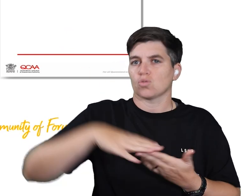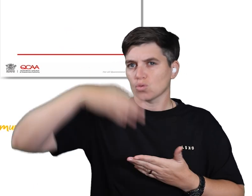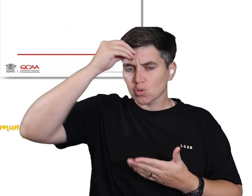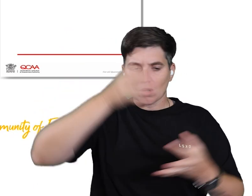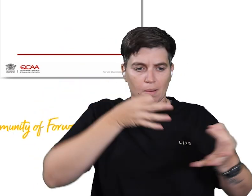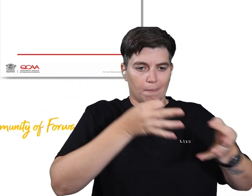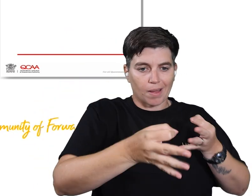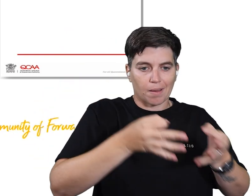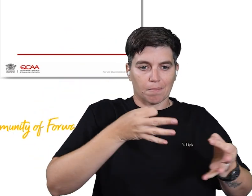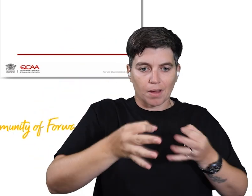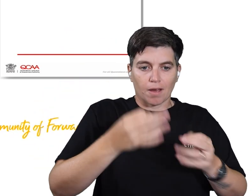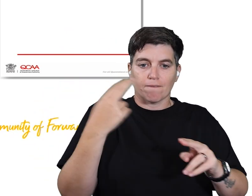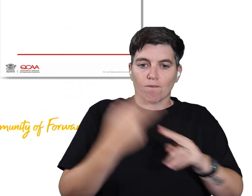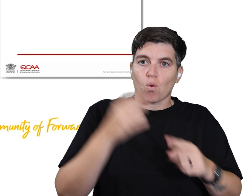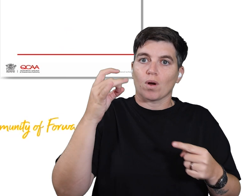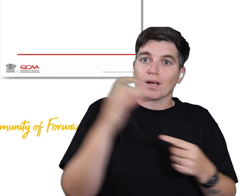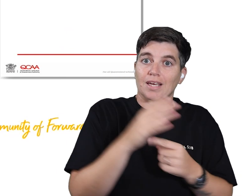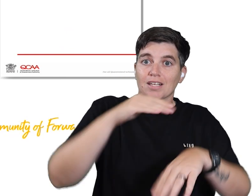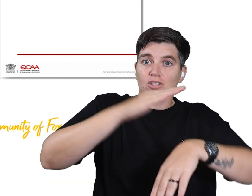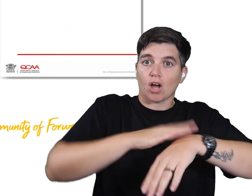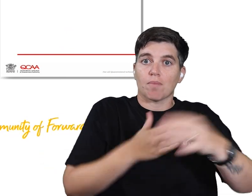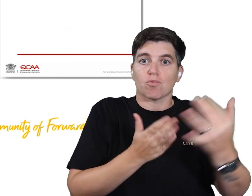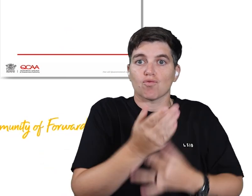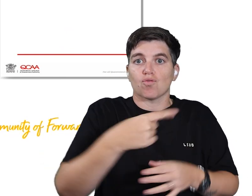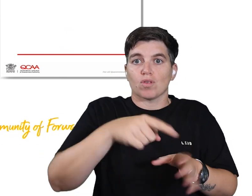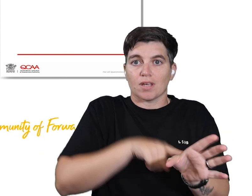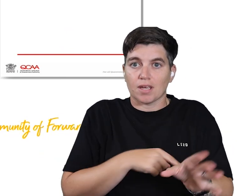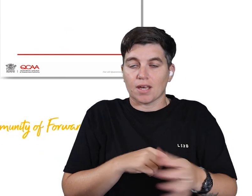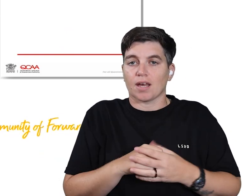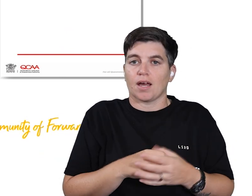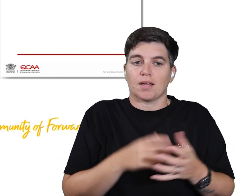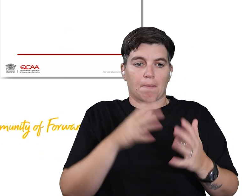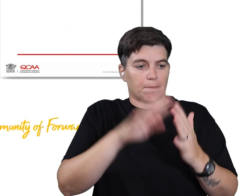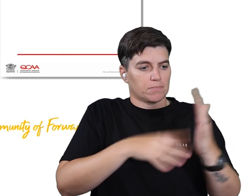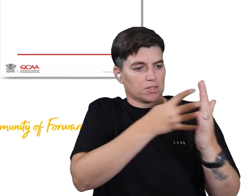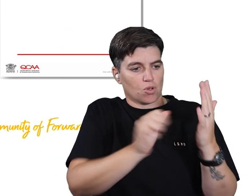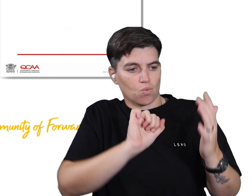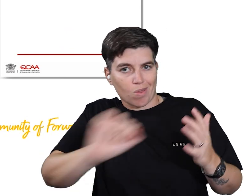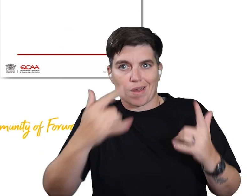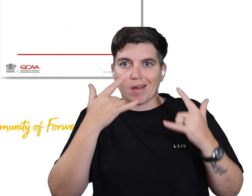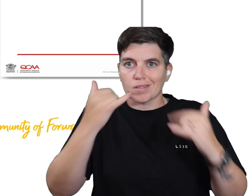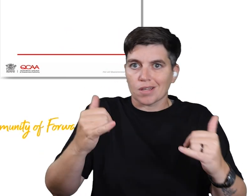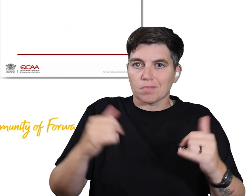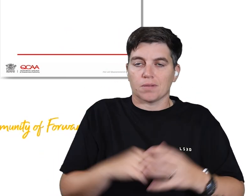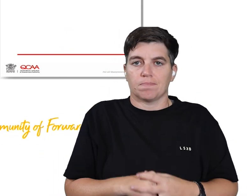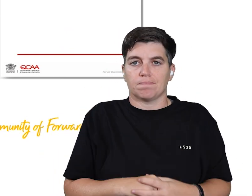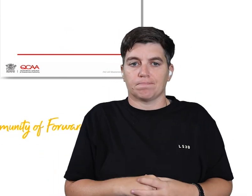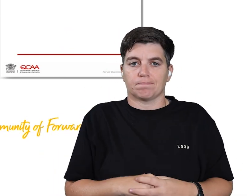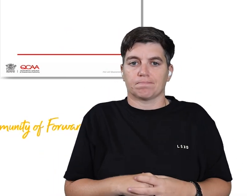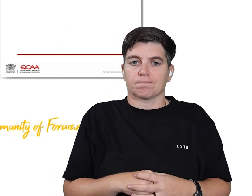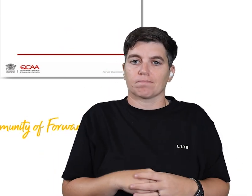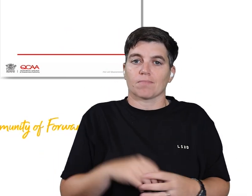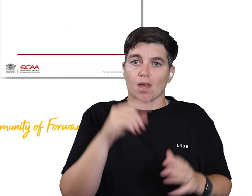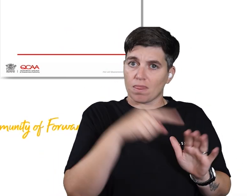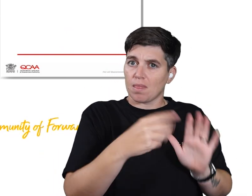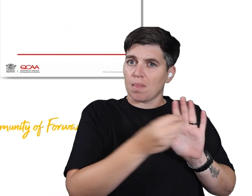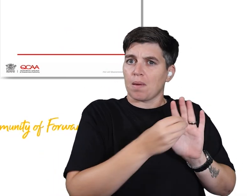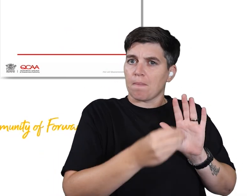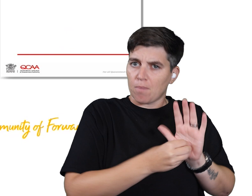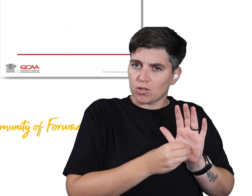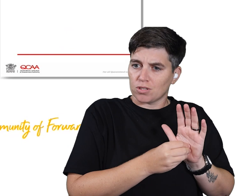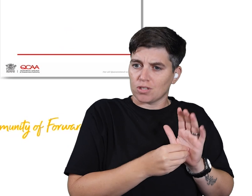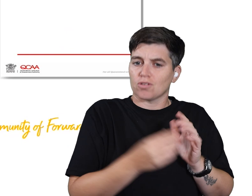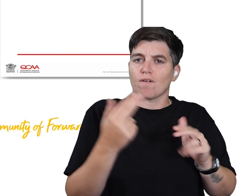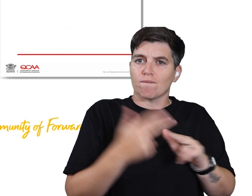that students are planning for key junctures throughout the year and scheduling their assessments. Ultimately, these policies